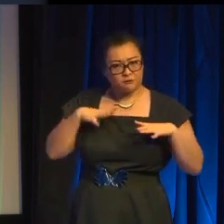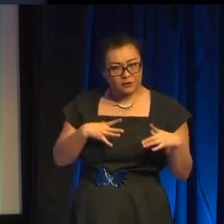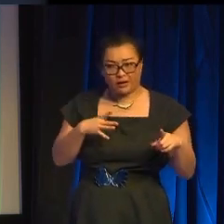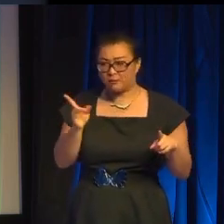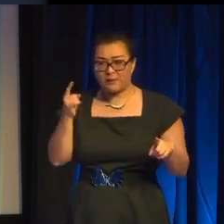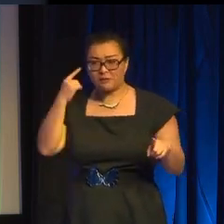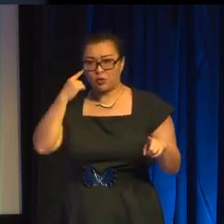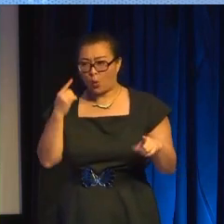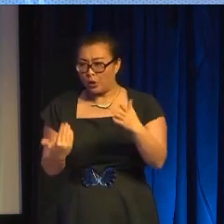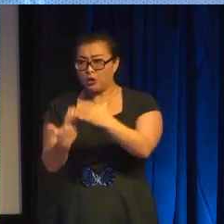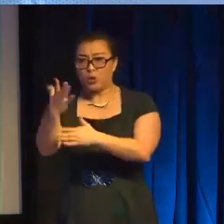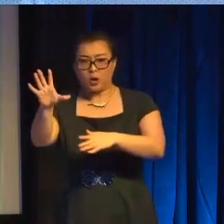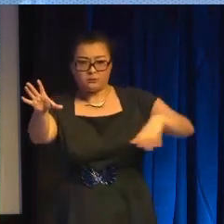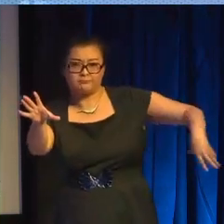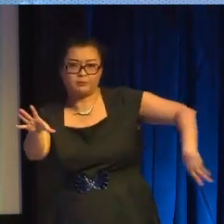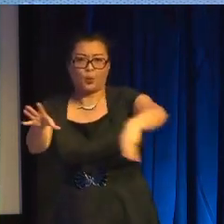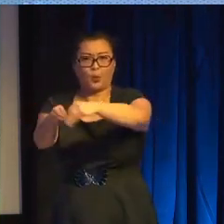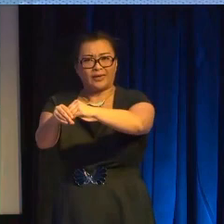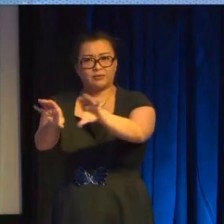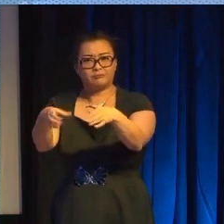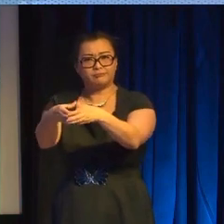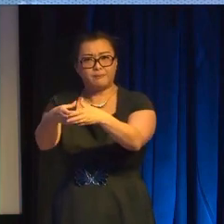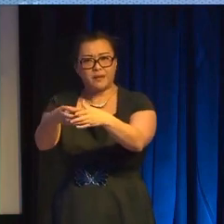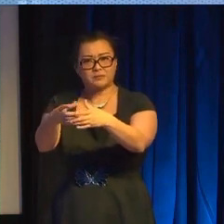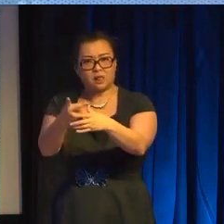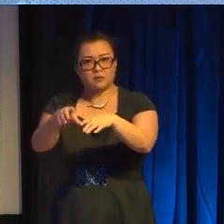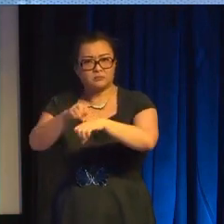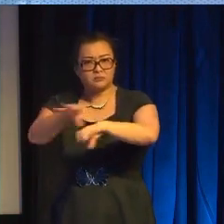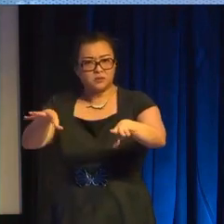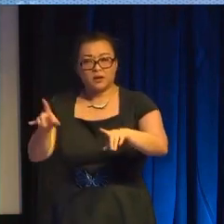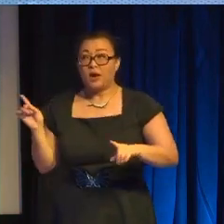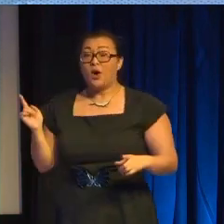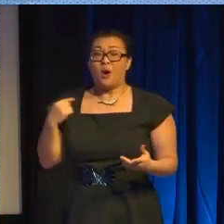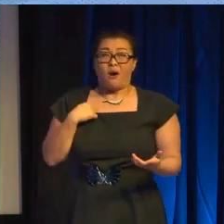with Beyond the Steel Sky? Well, we've thought of many things, to be honest, because